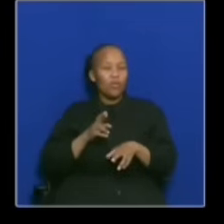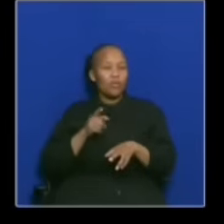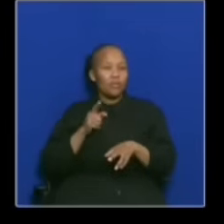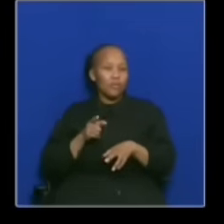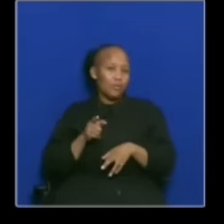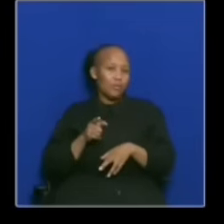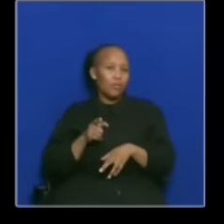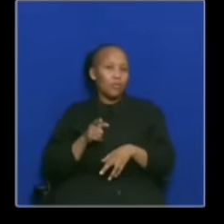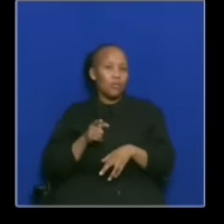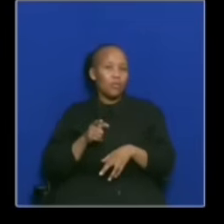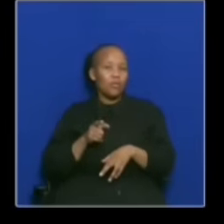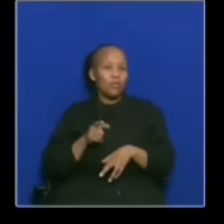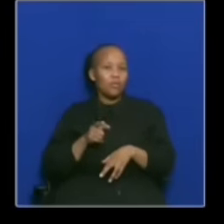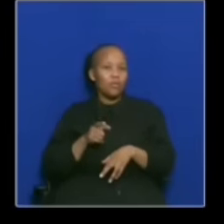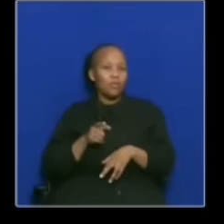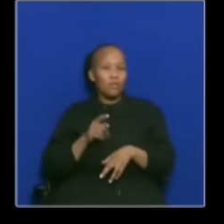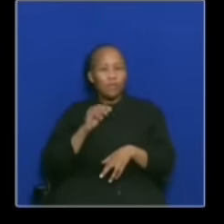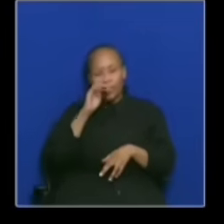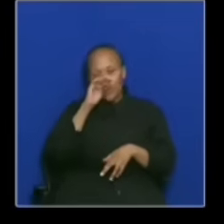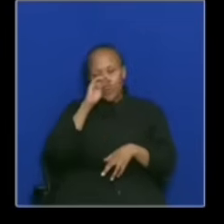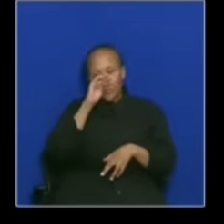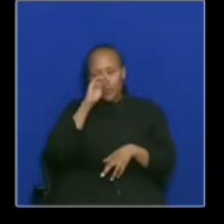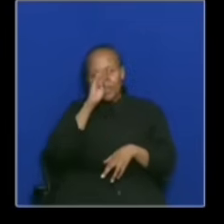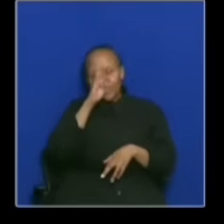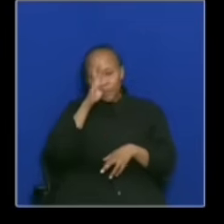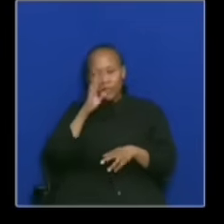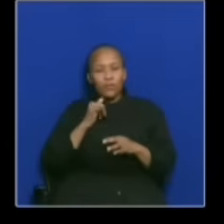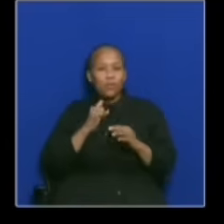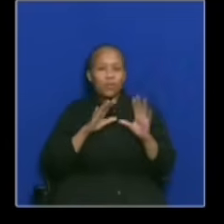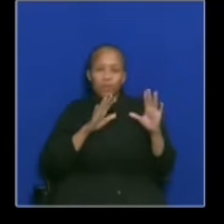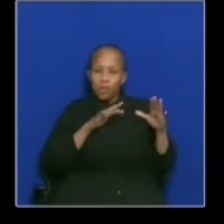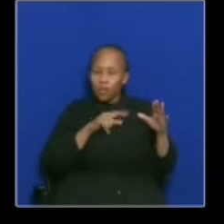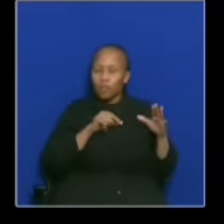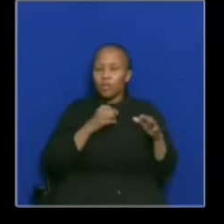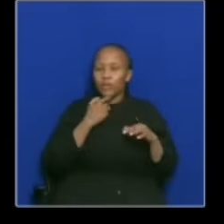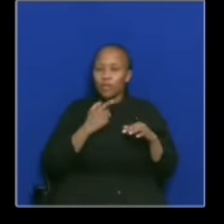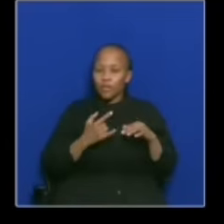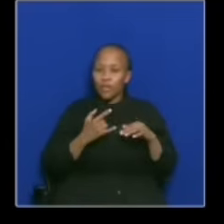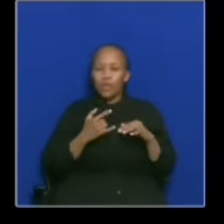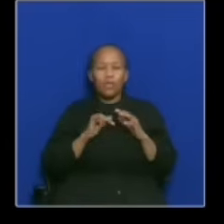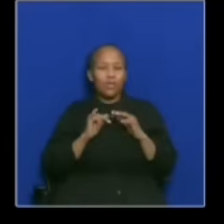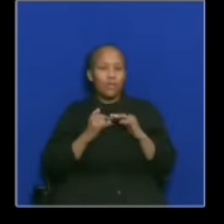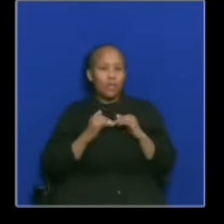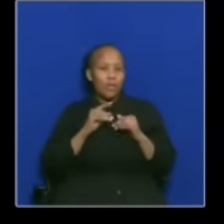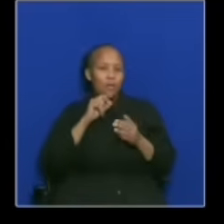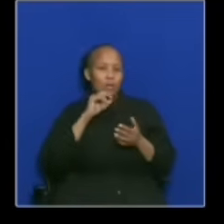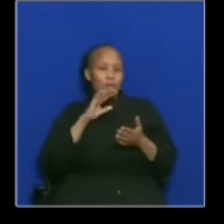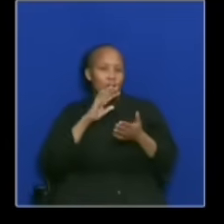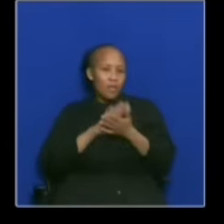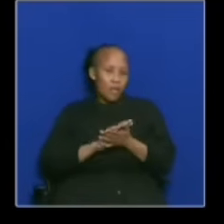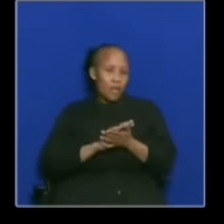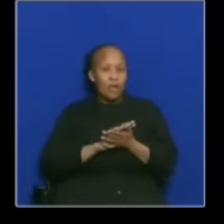And the counterparty says, okay, cool, his birthday, and General Carne says, mine, bro.